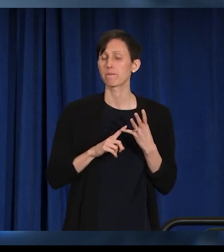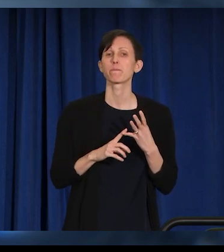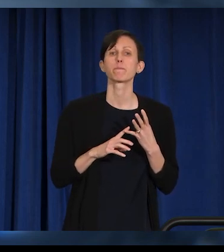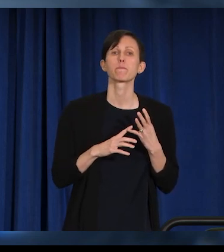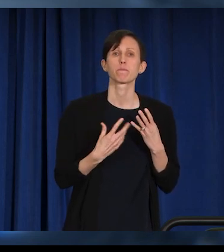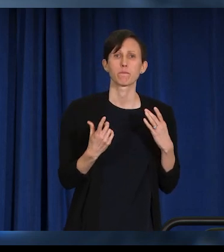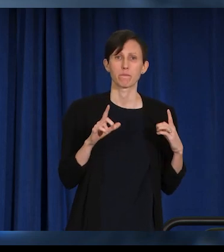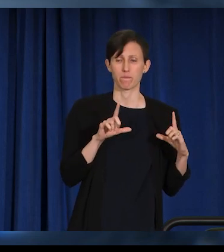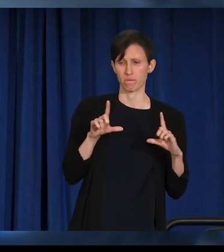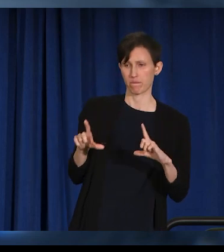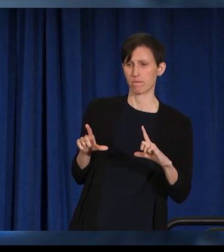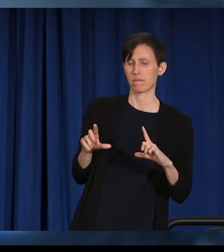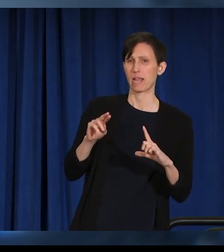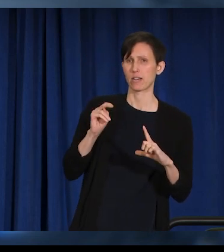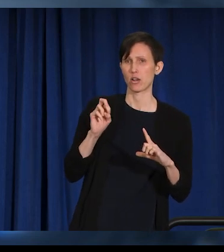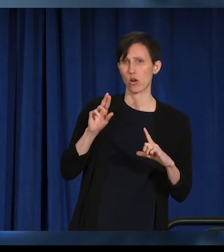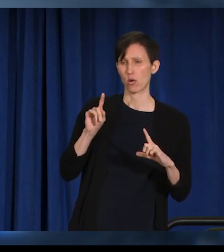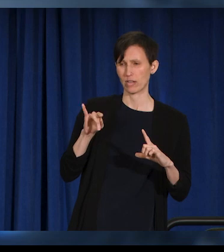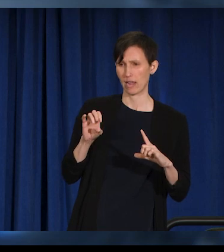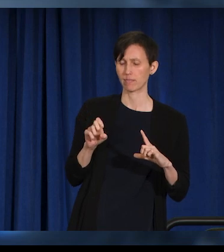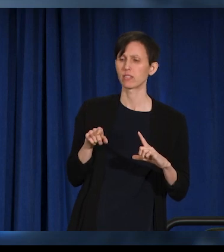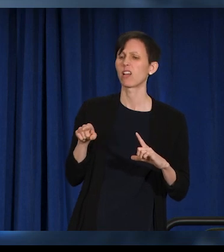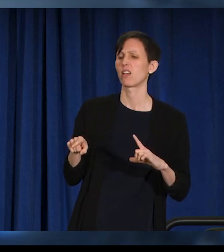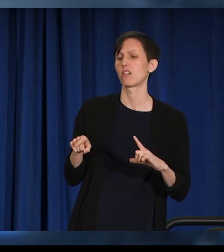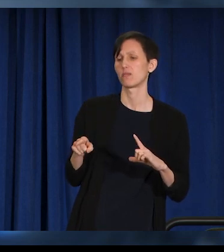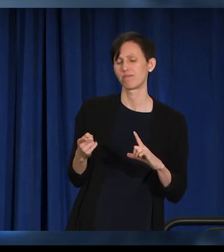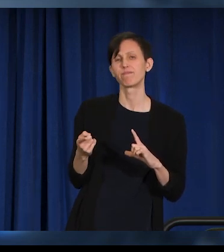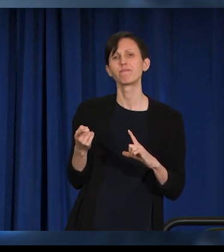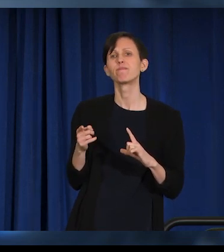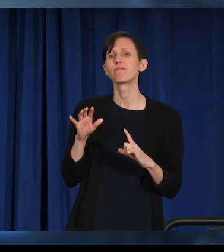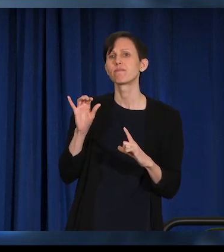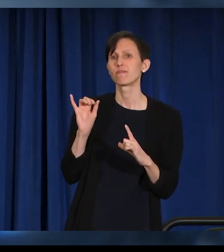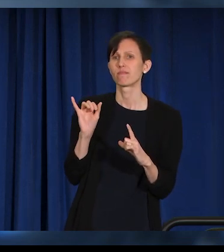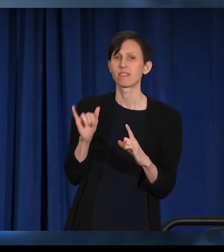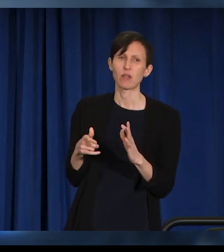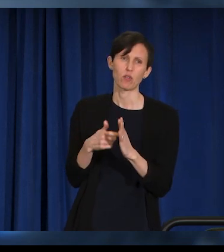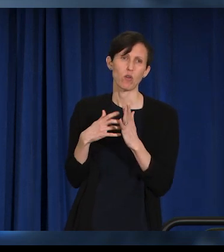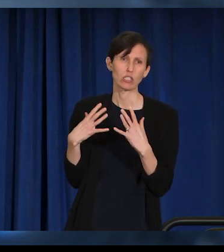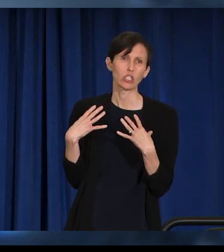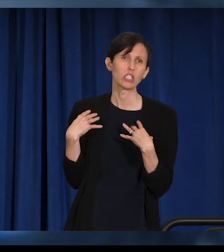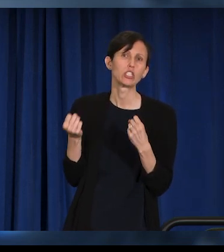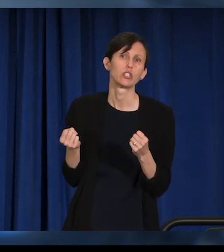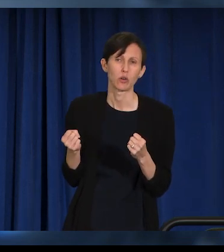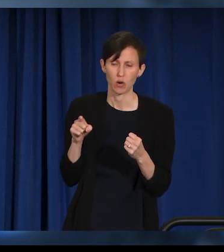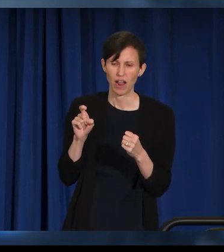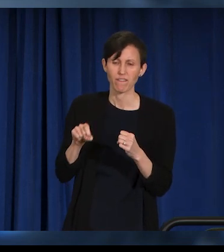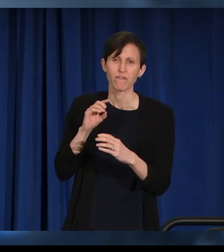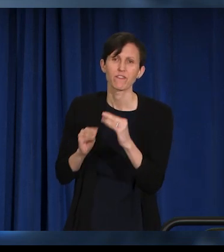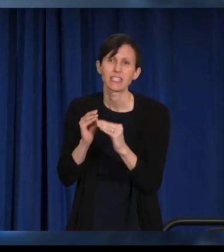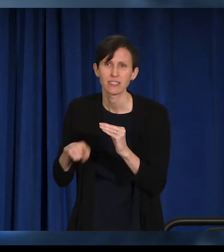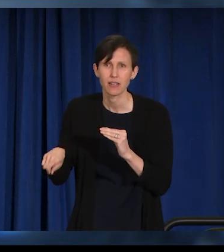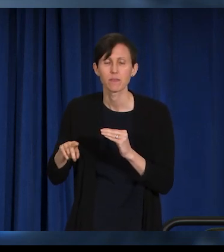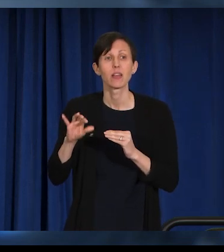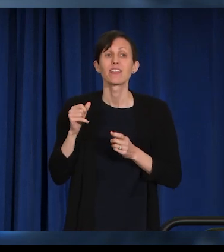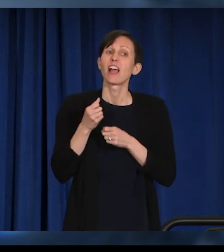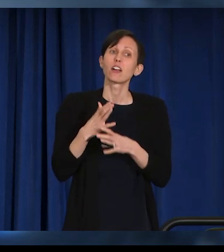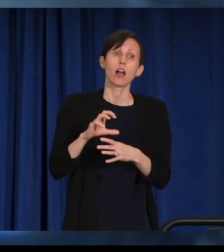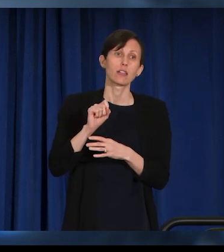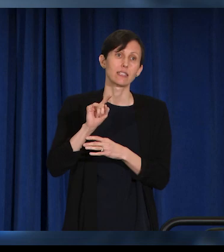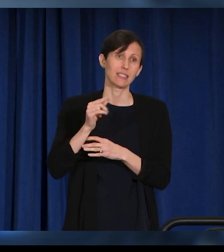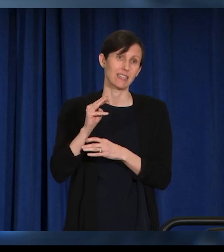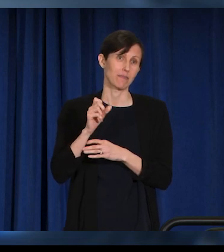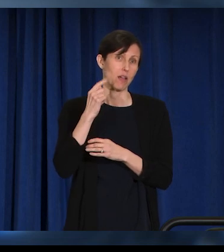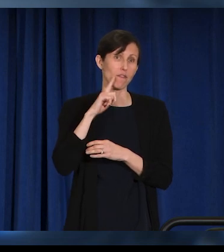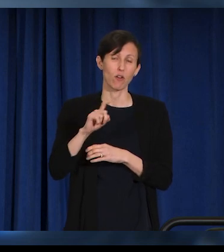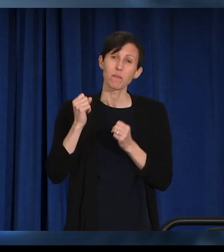as diseases that require a cure led to stigma and social isolation for generations of neurominorities. It also